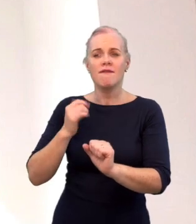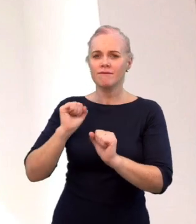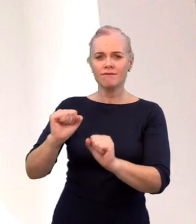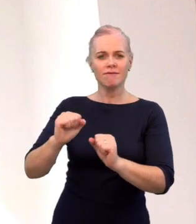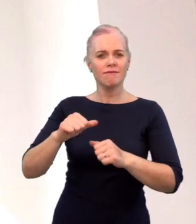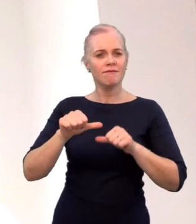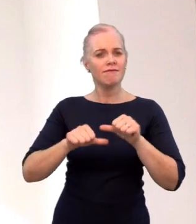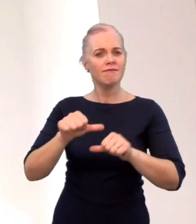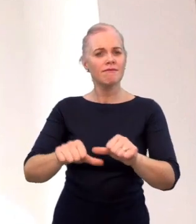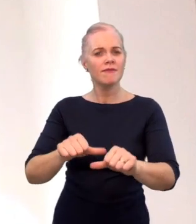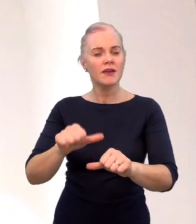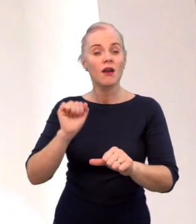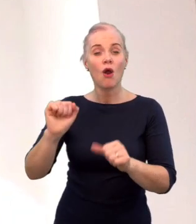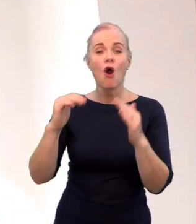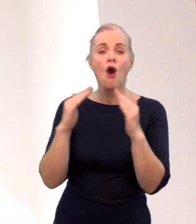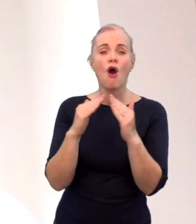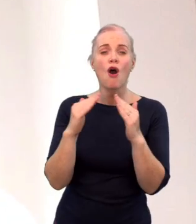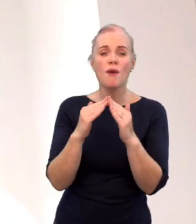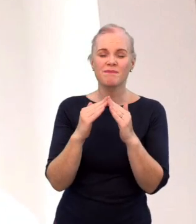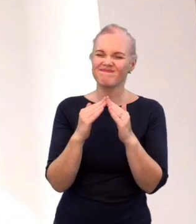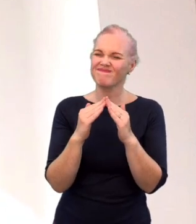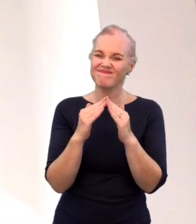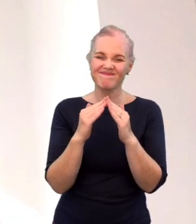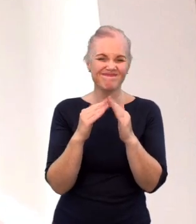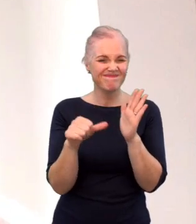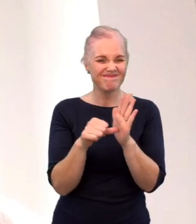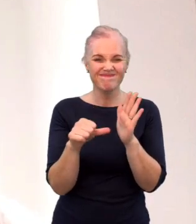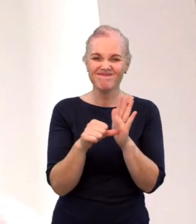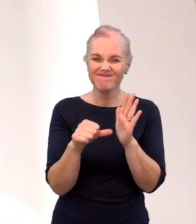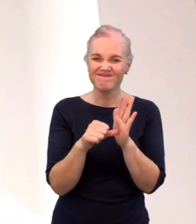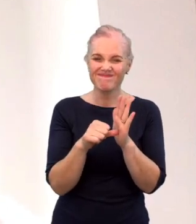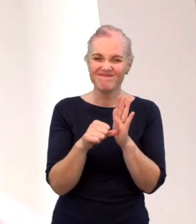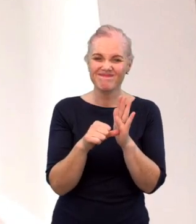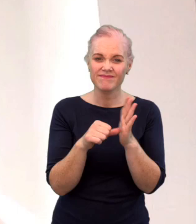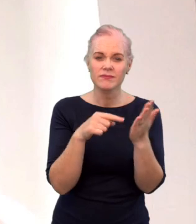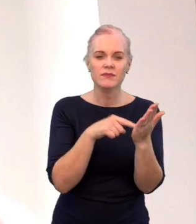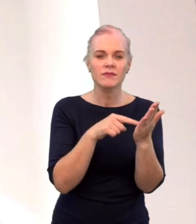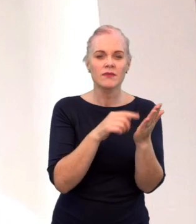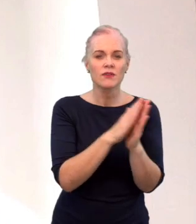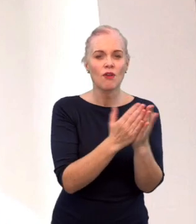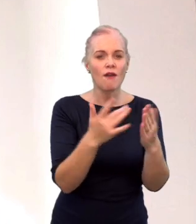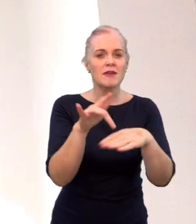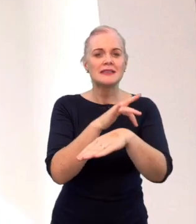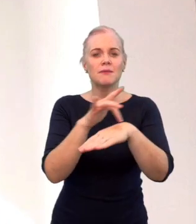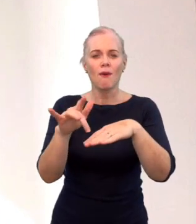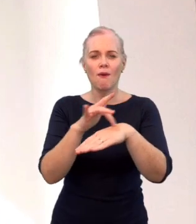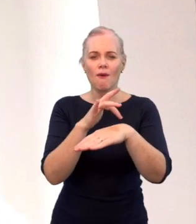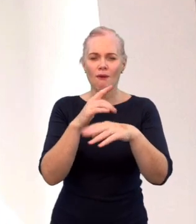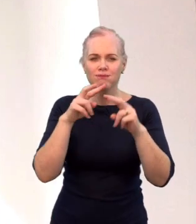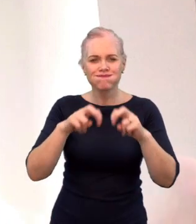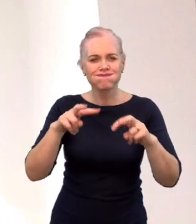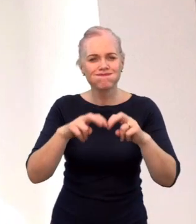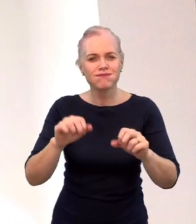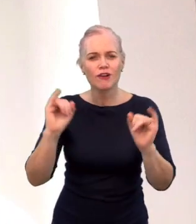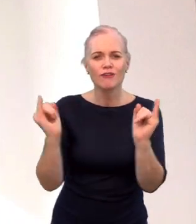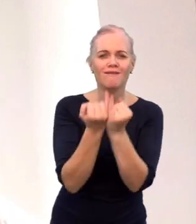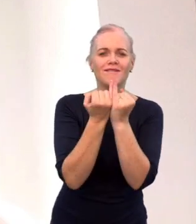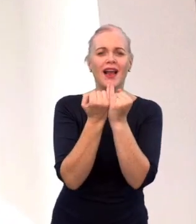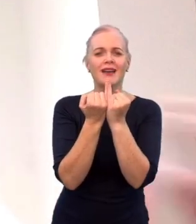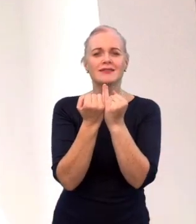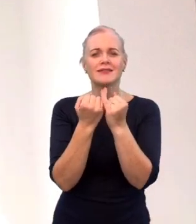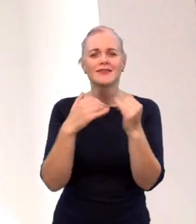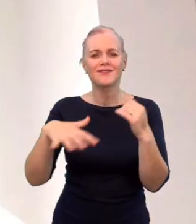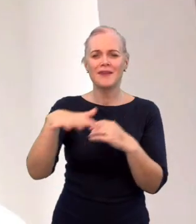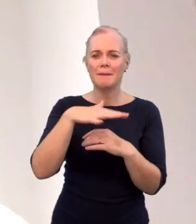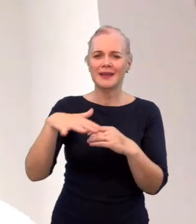her own terms. However, her home life is far from perfect, and the novel and the play explore the conflict of cultures between